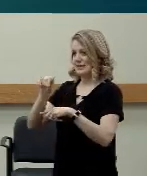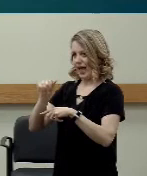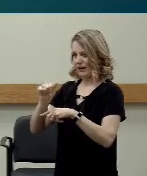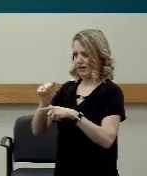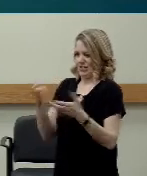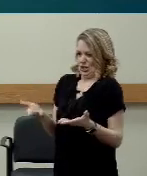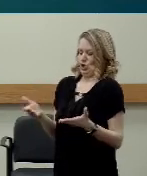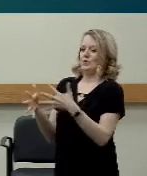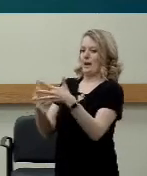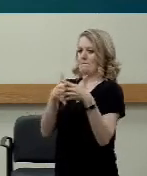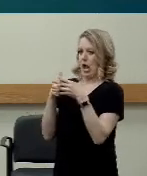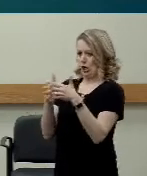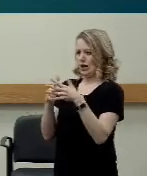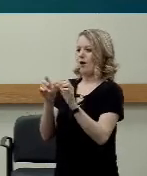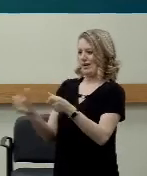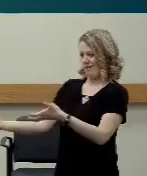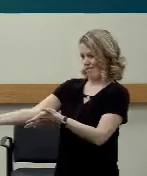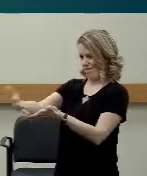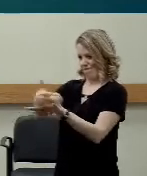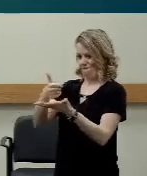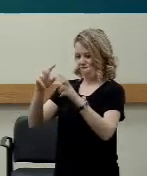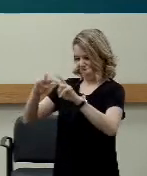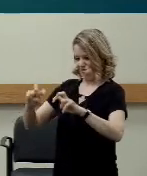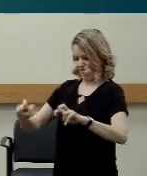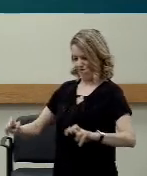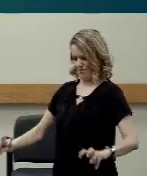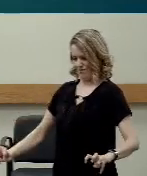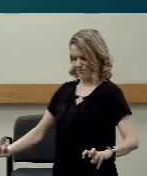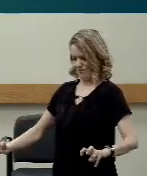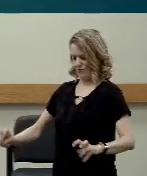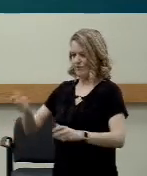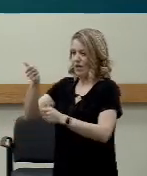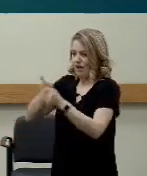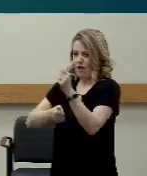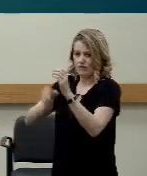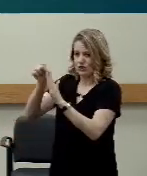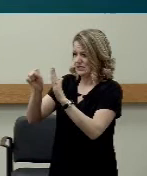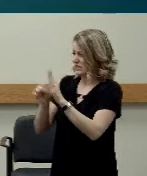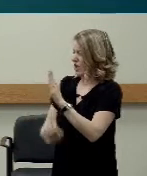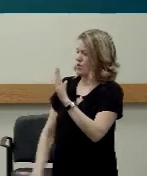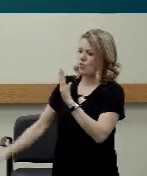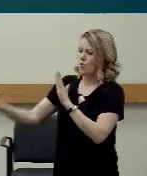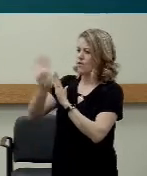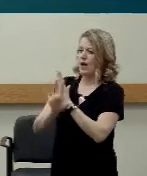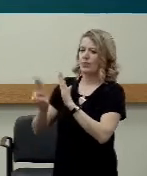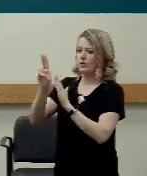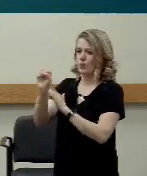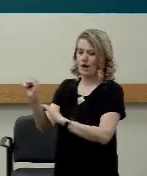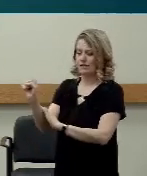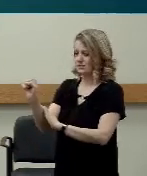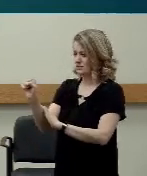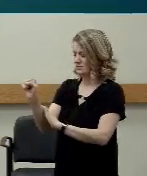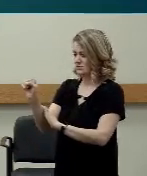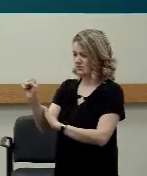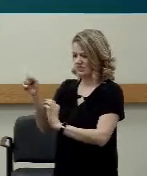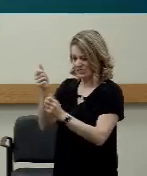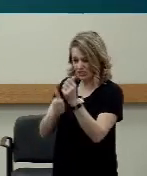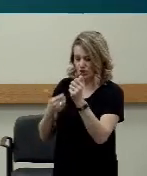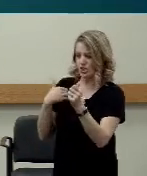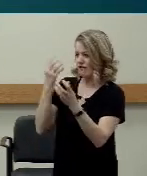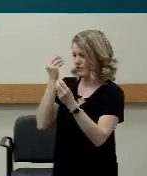data, widely available to us. We have every state in the Union and our